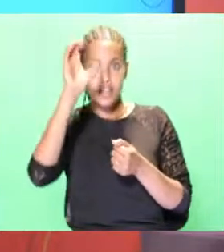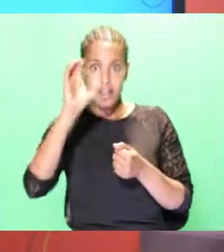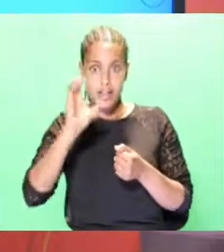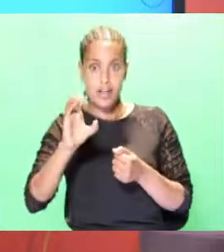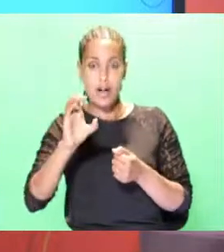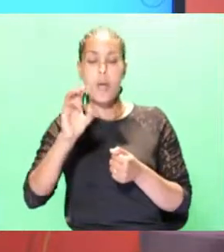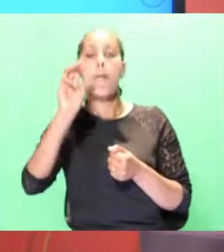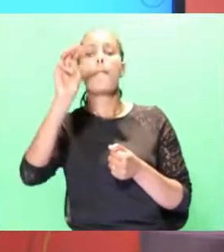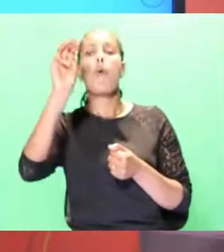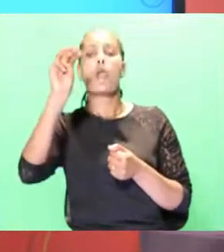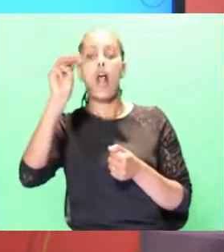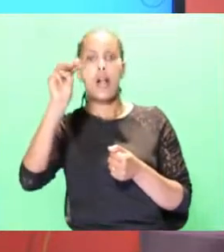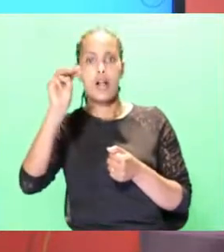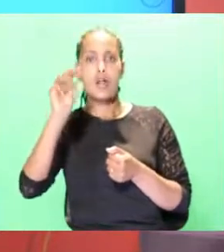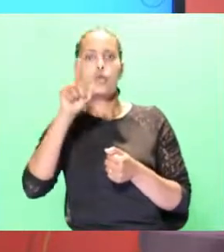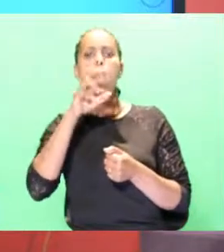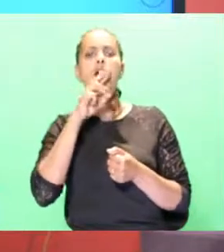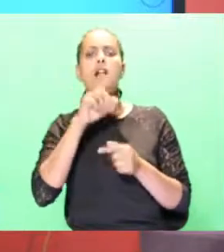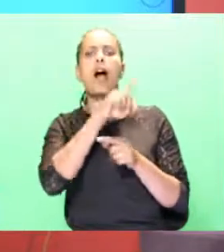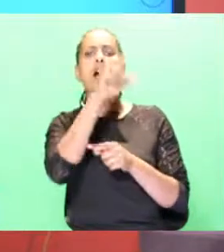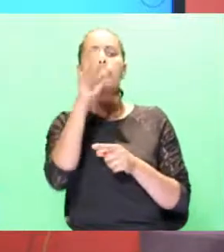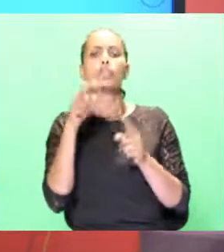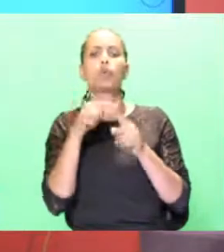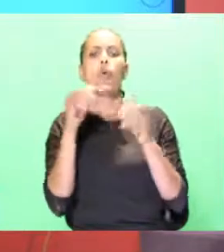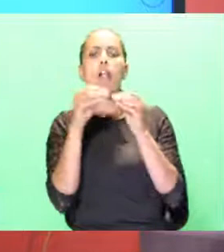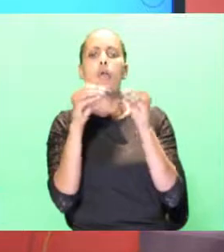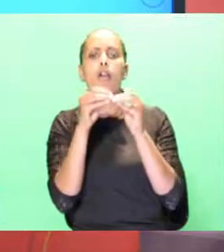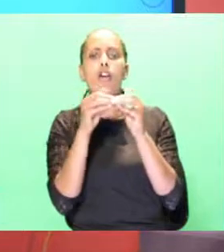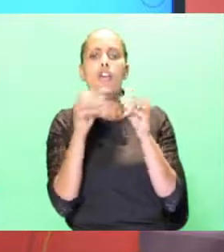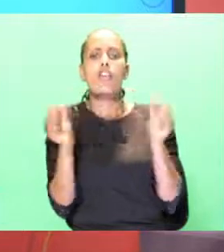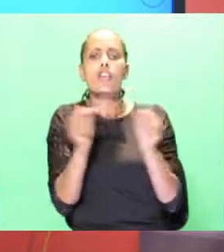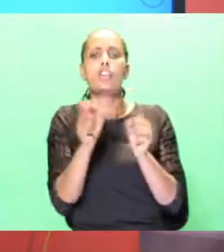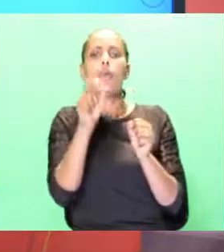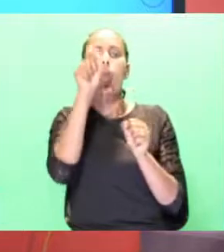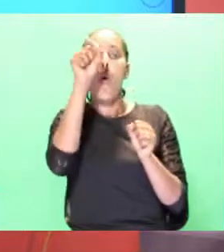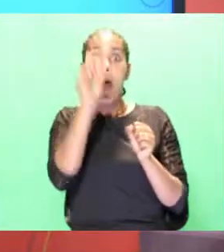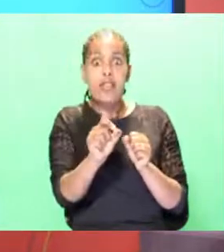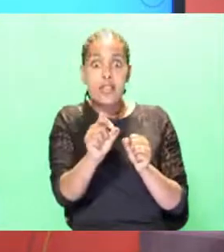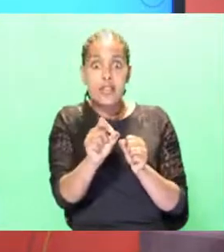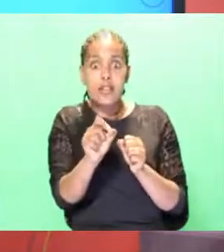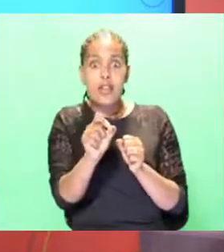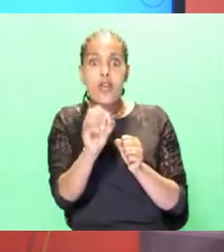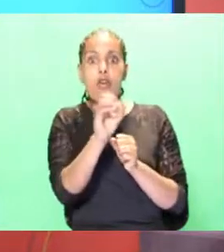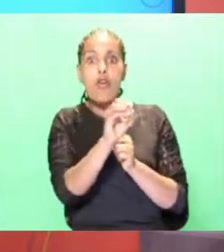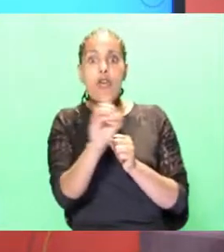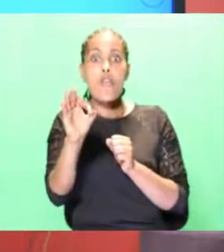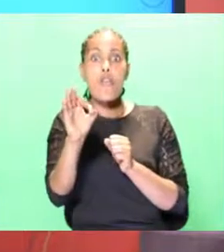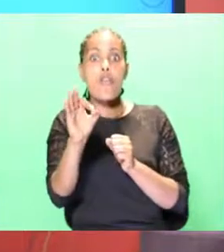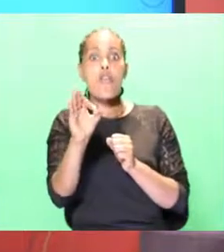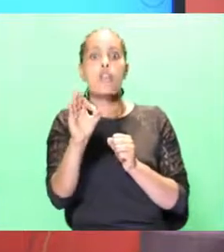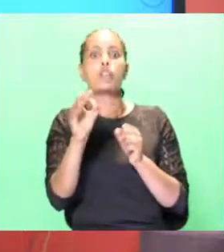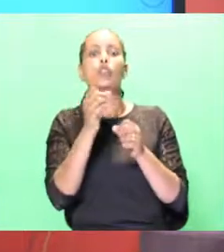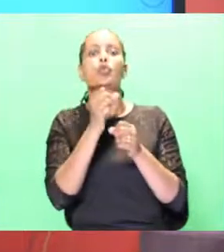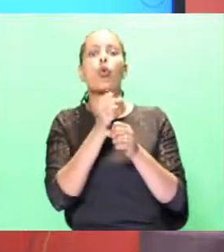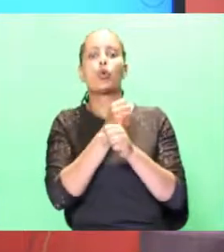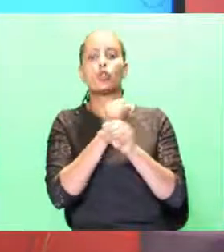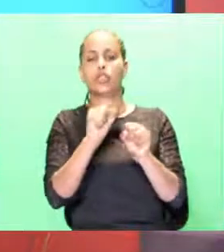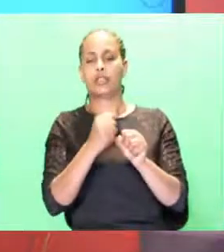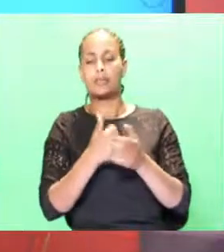molar. You are asked to calculate freezing points of the